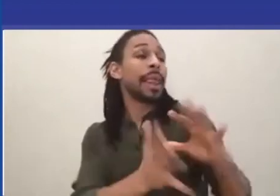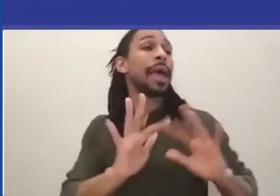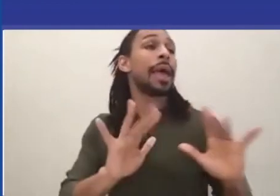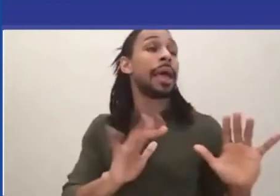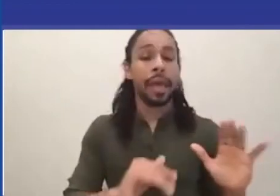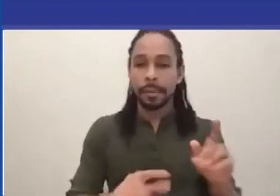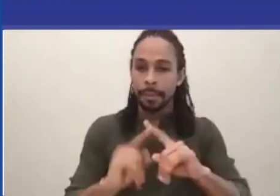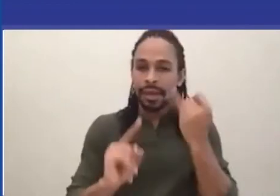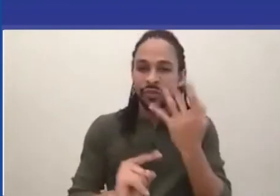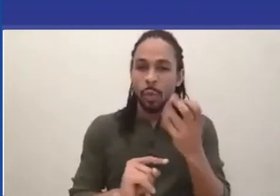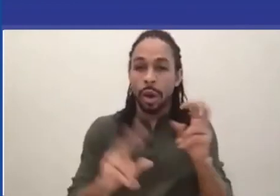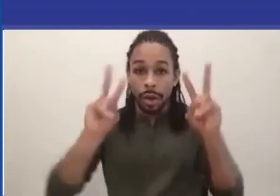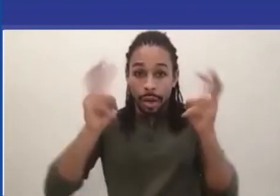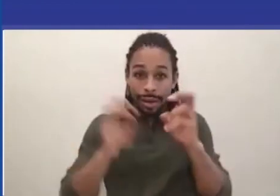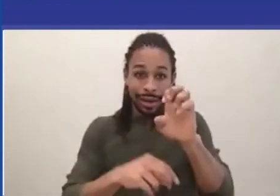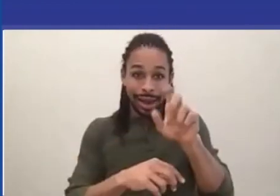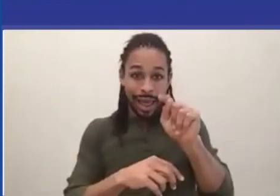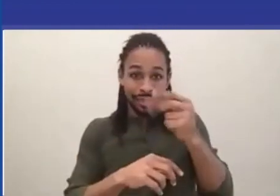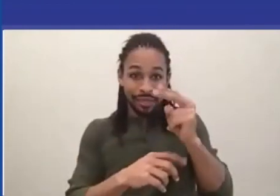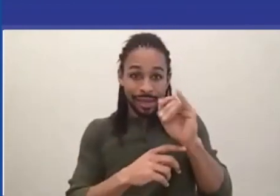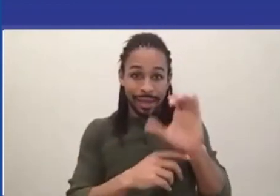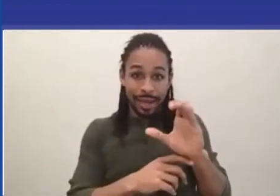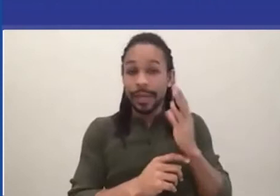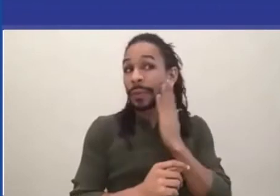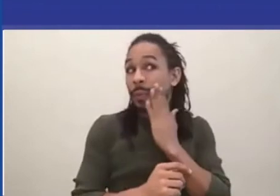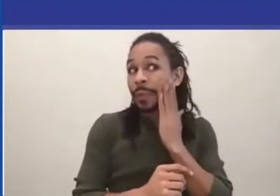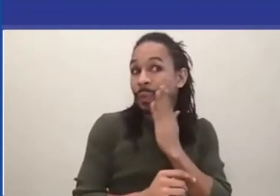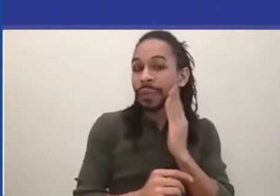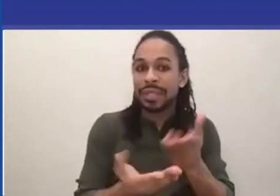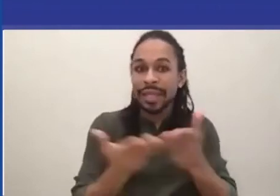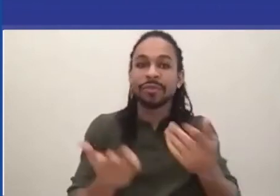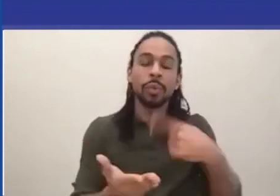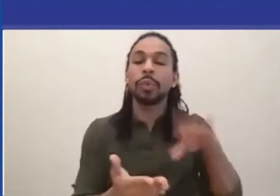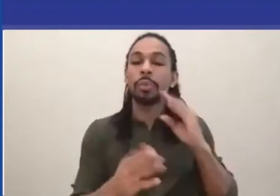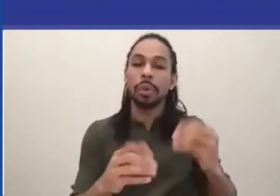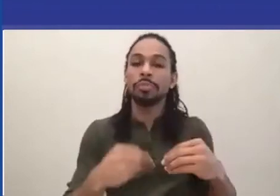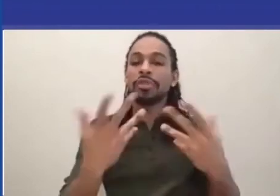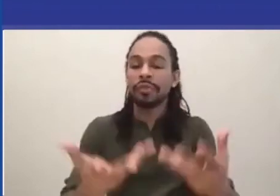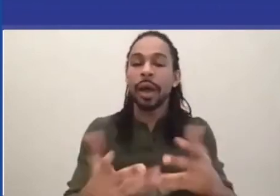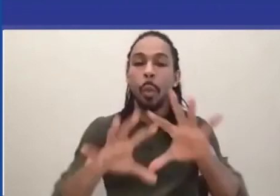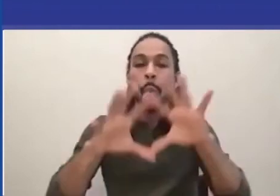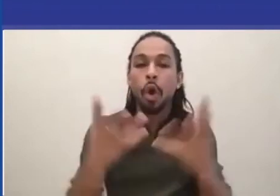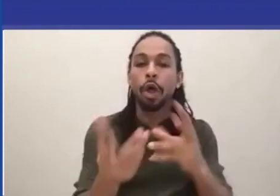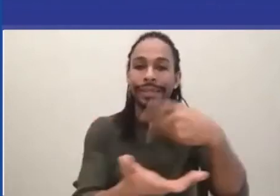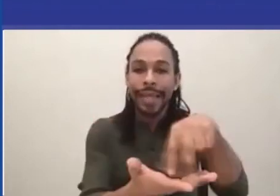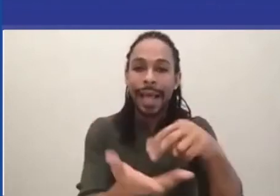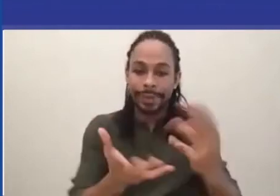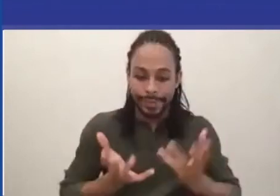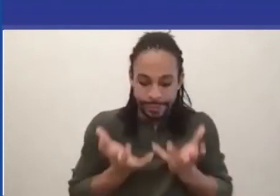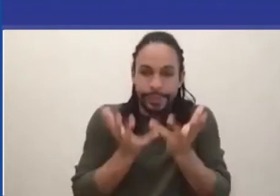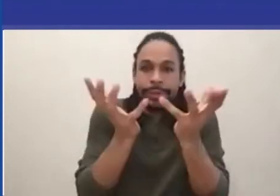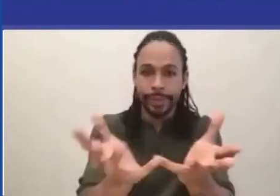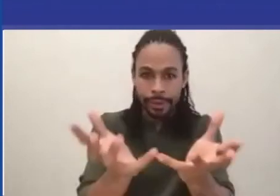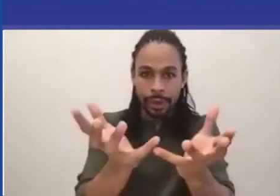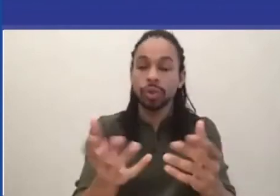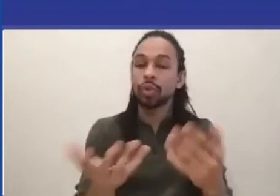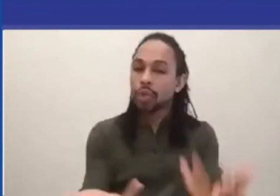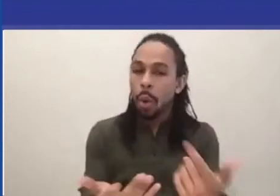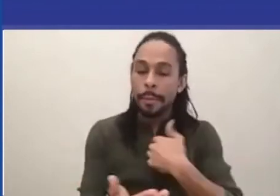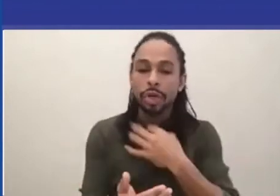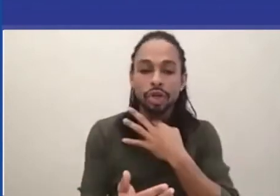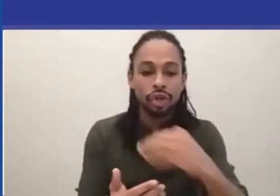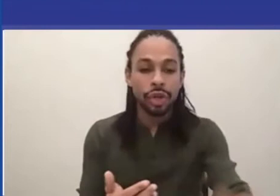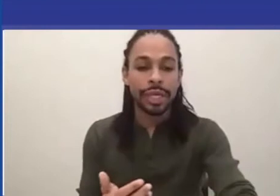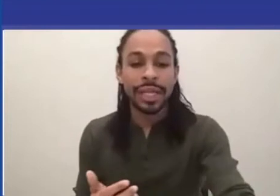we will give you world dances in 6 months. So I'm curious, that's a little bit of my bias